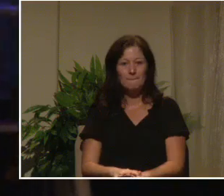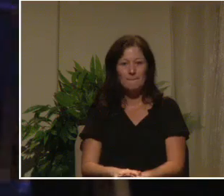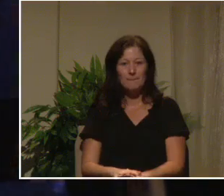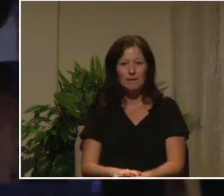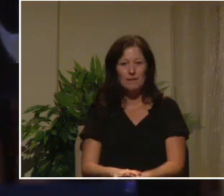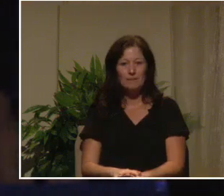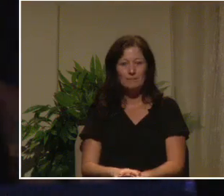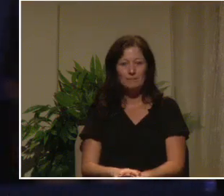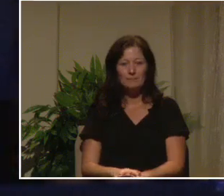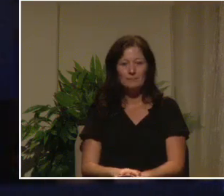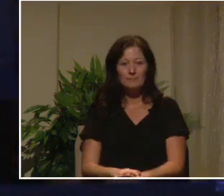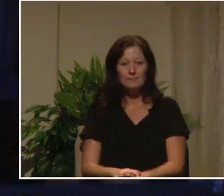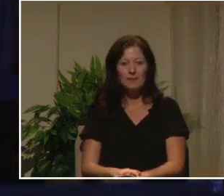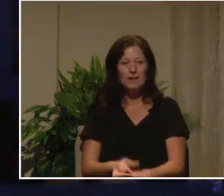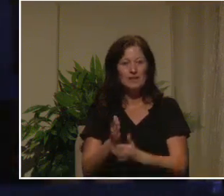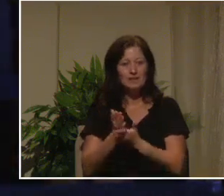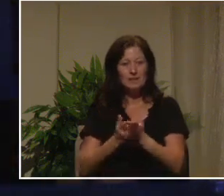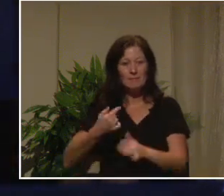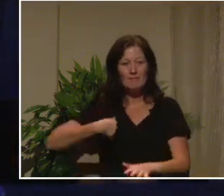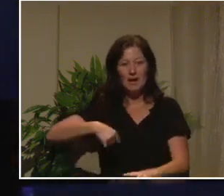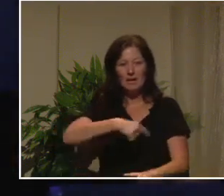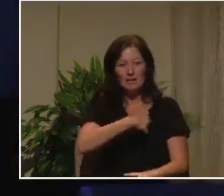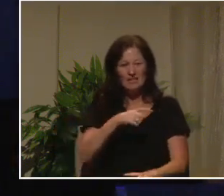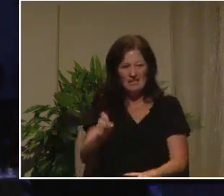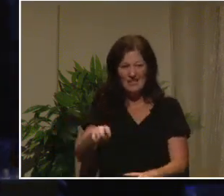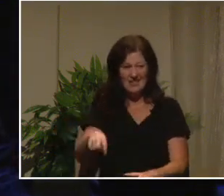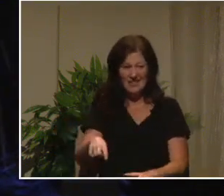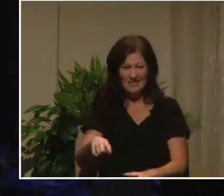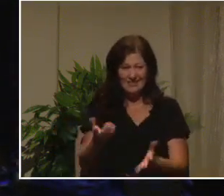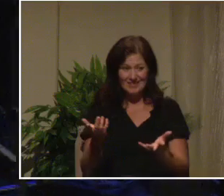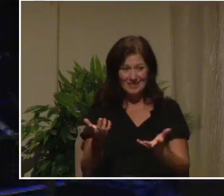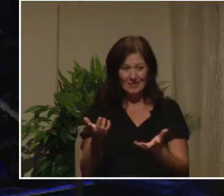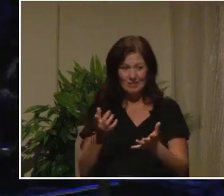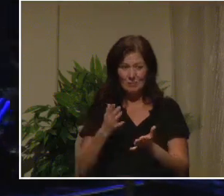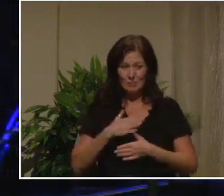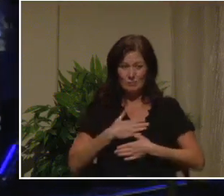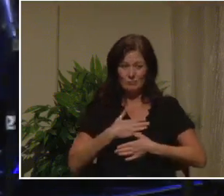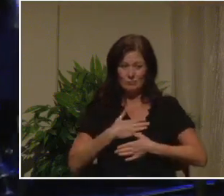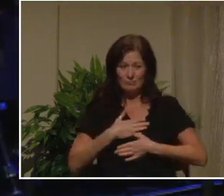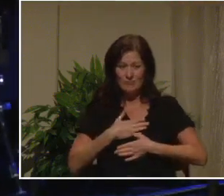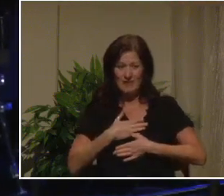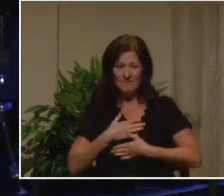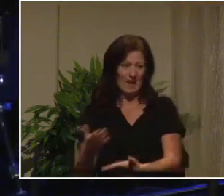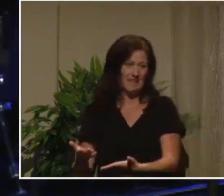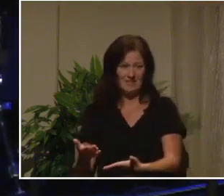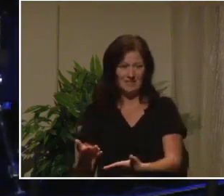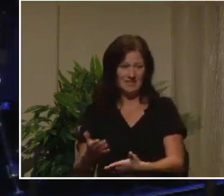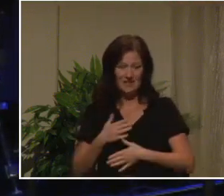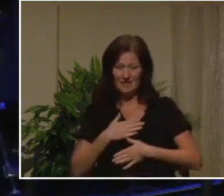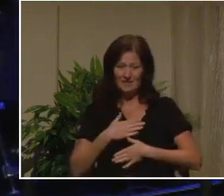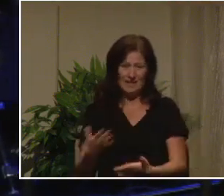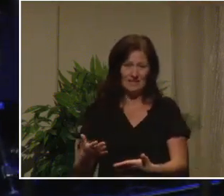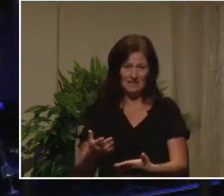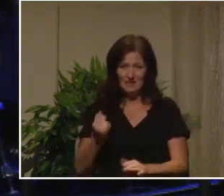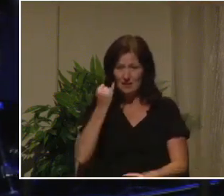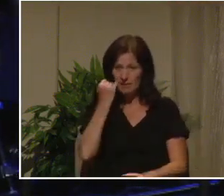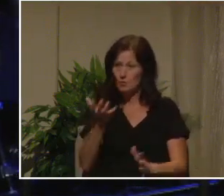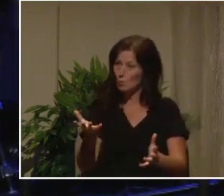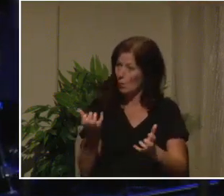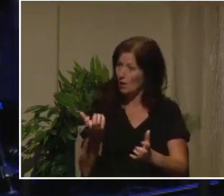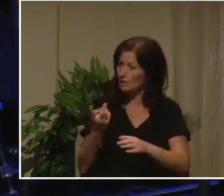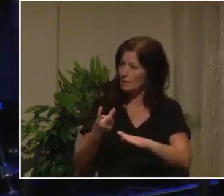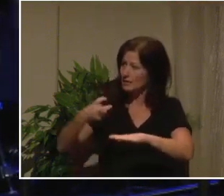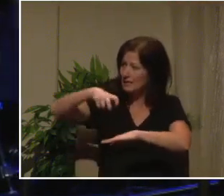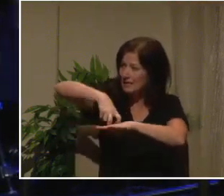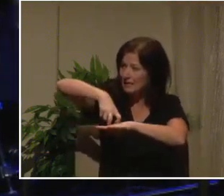God. And so maybe some of us need to just do that. We need to just repent with our hearts. And if you want to get on your knees, you can do that.